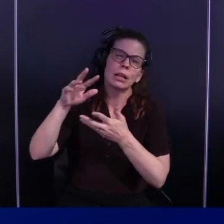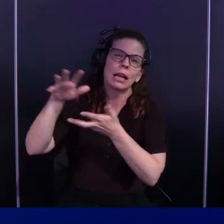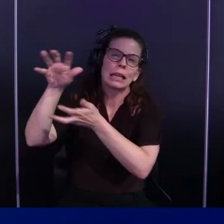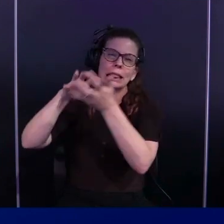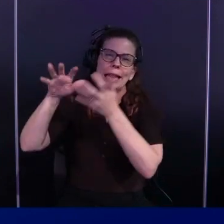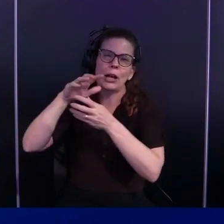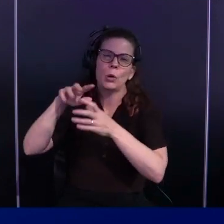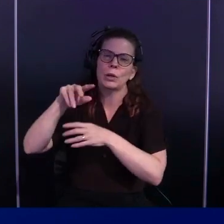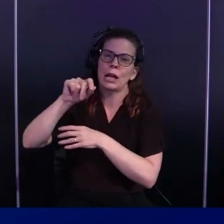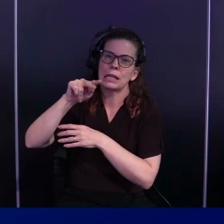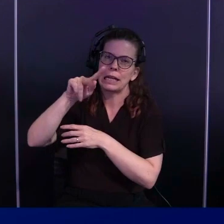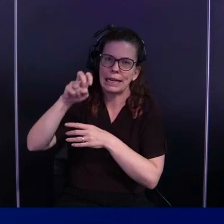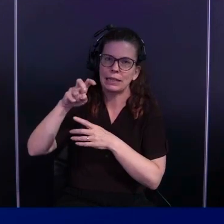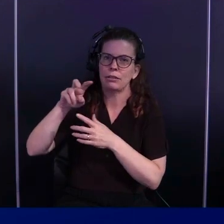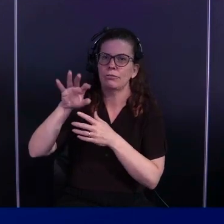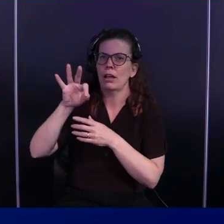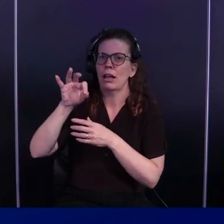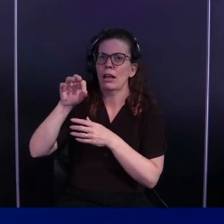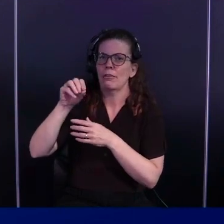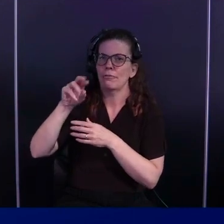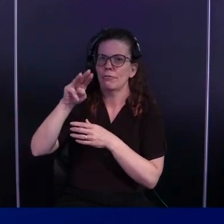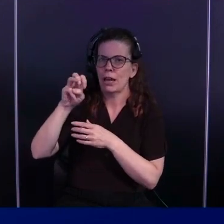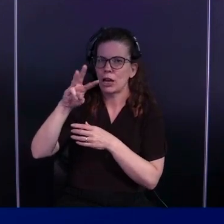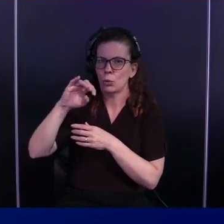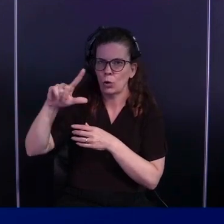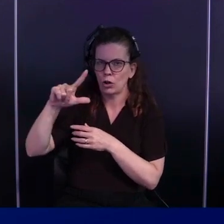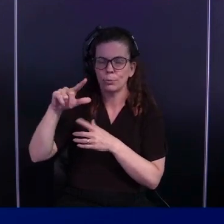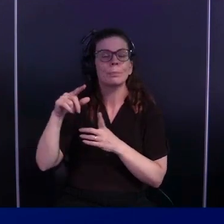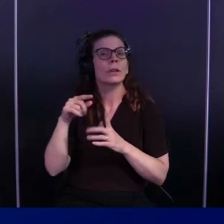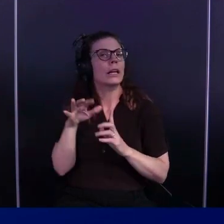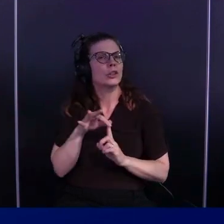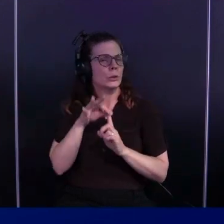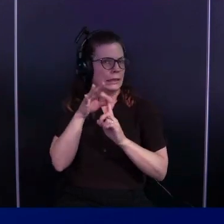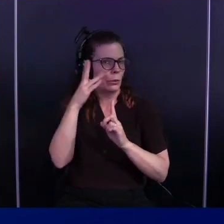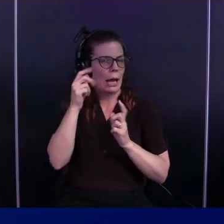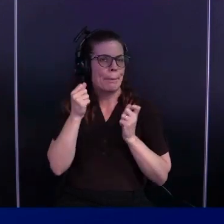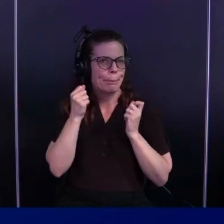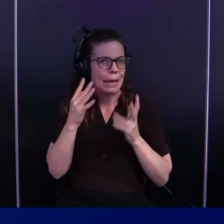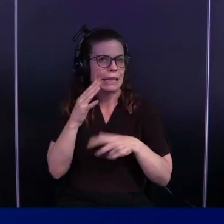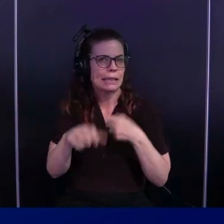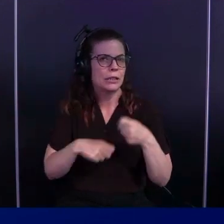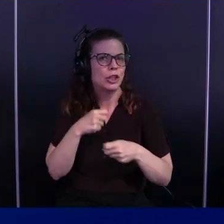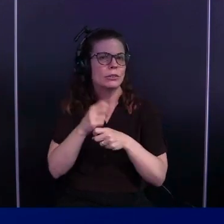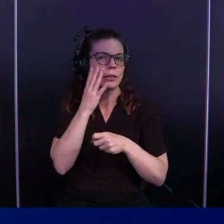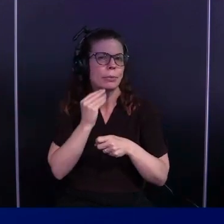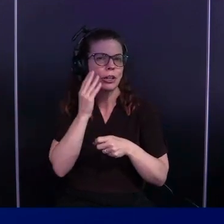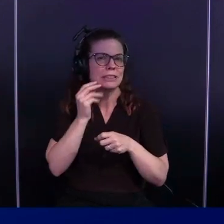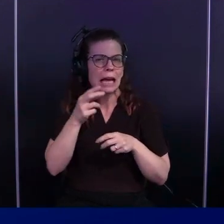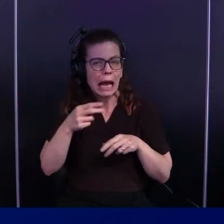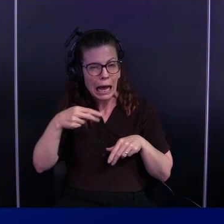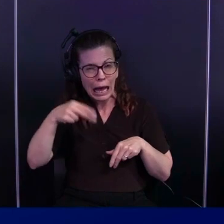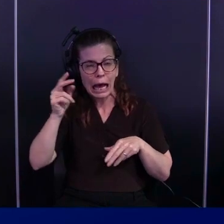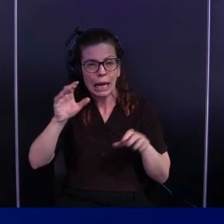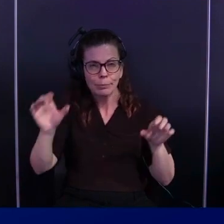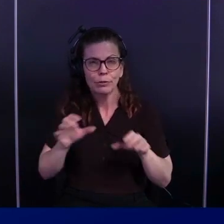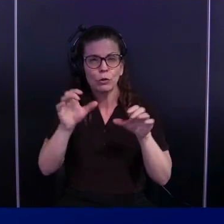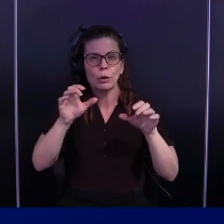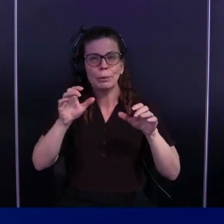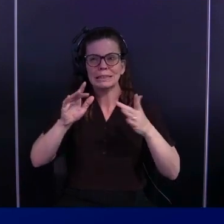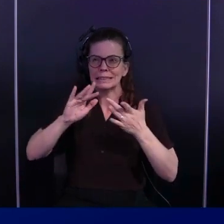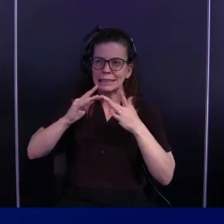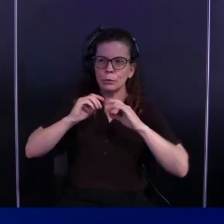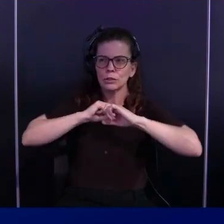it brings our many years of experience in high-performance network security